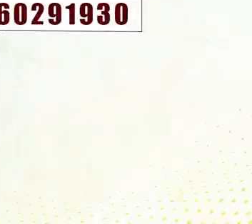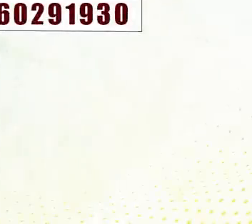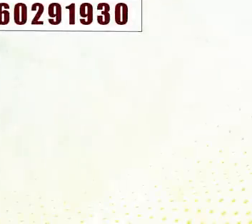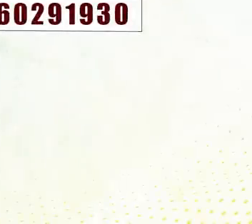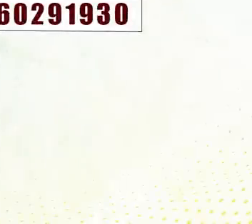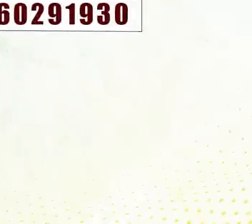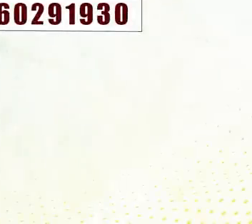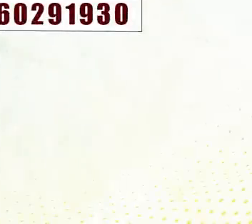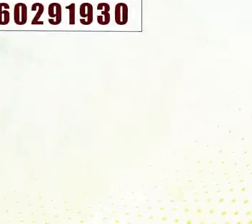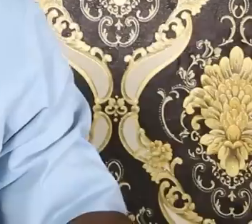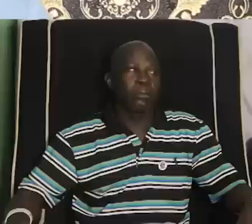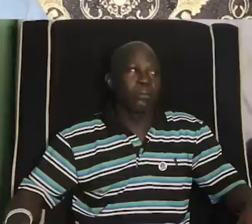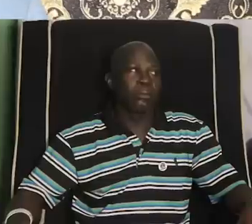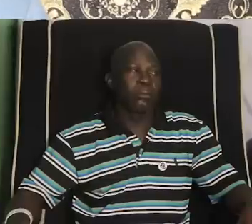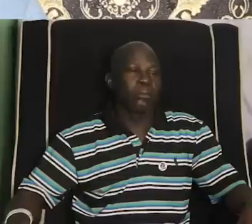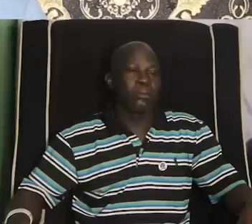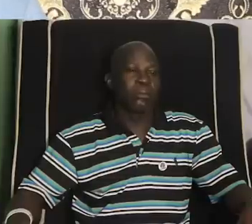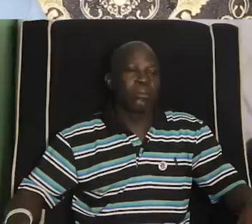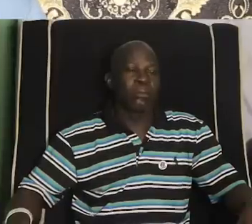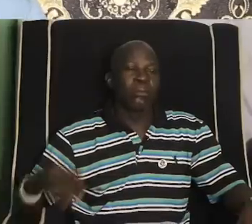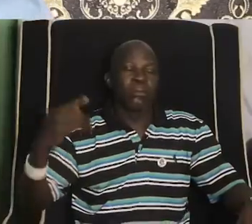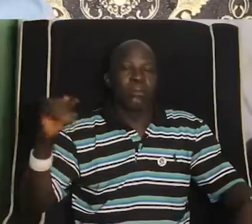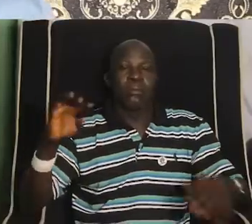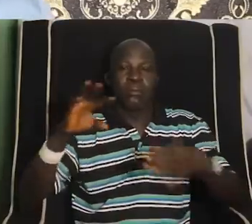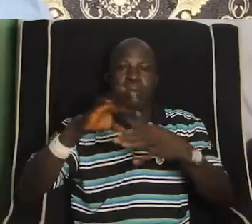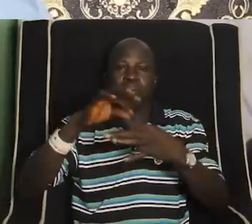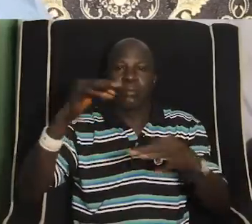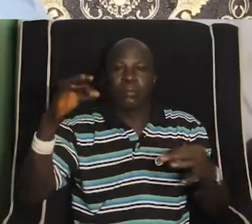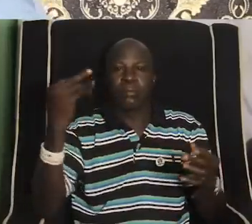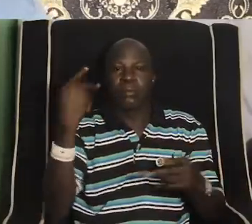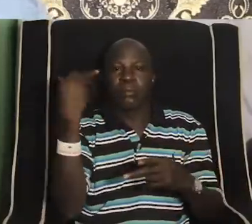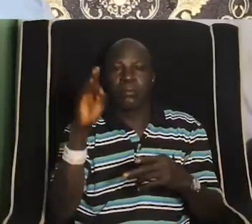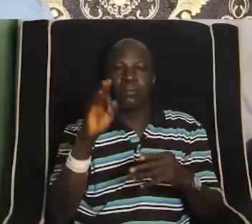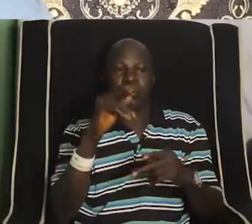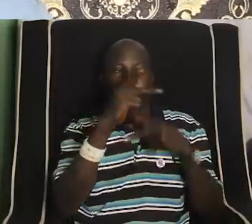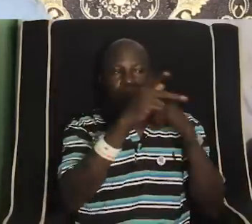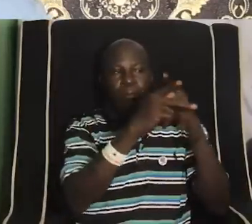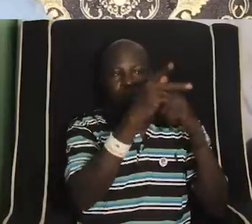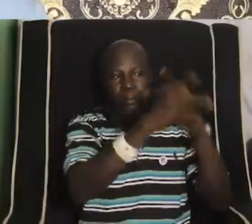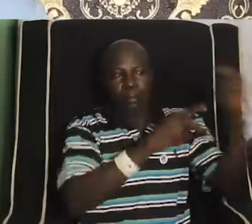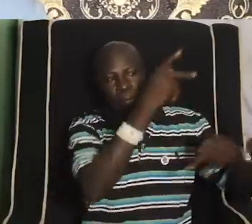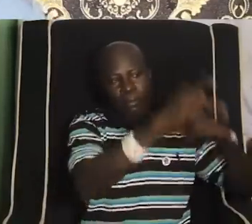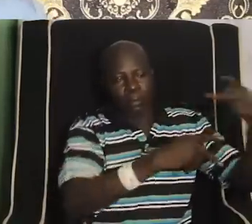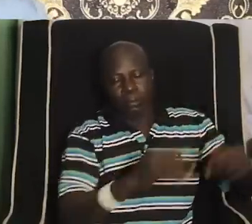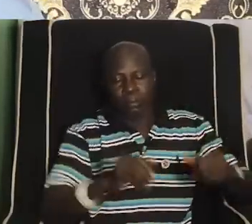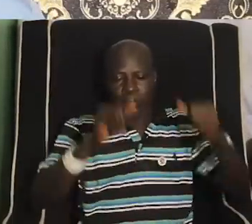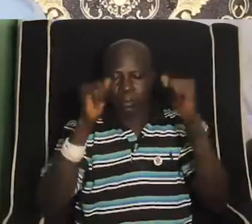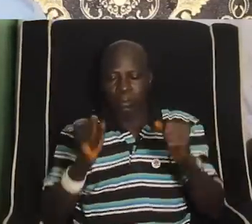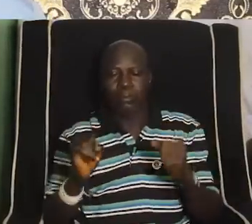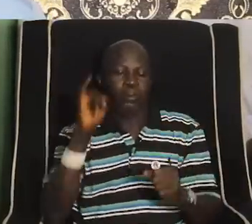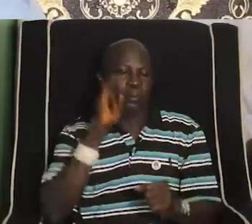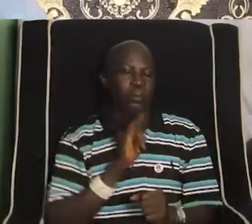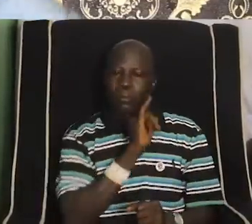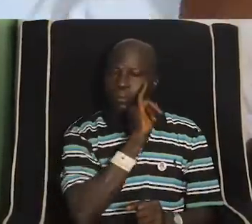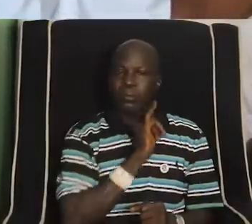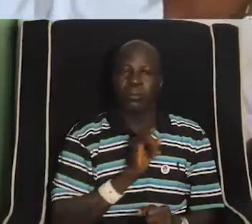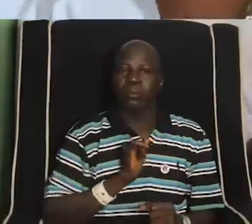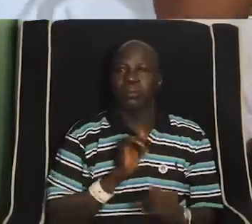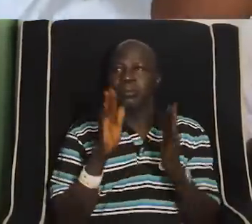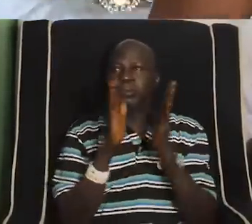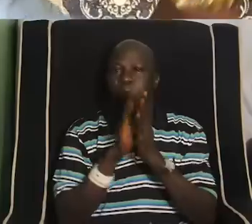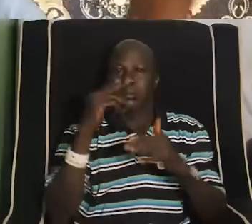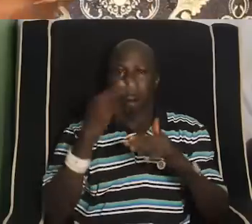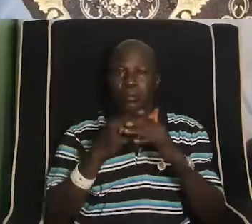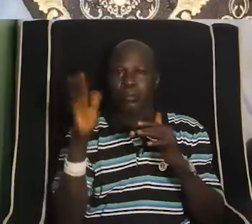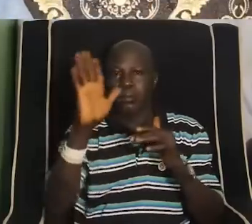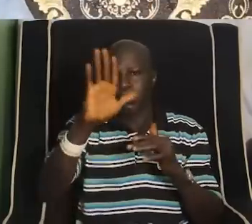o ko to pe emi awon woli spirit of the prophets agbara israeli fan in israel ko gbadura loruko